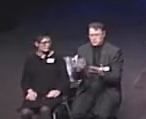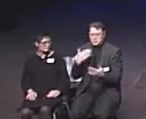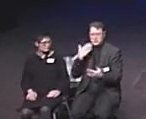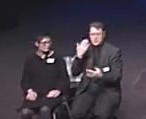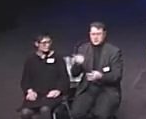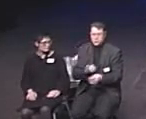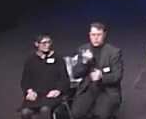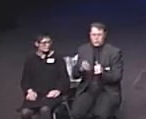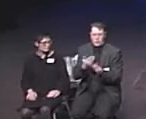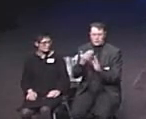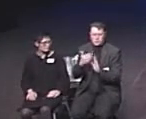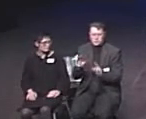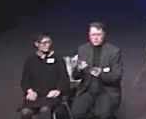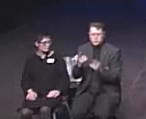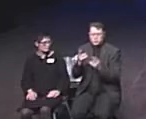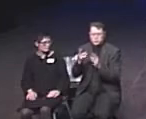year around